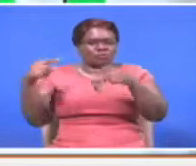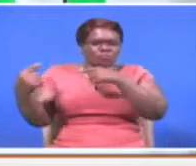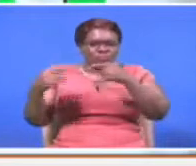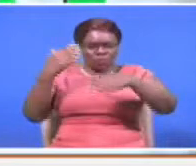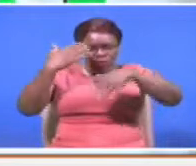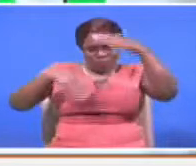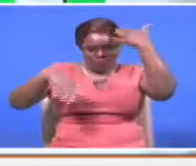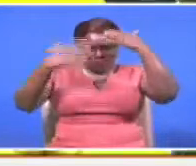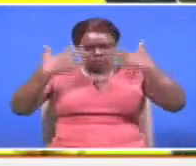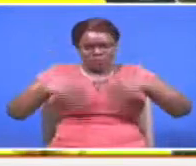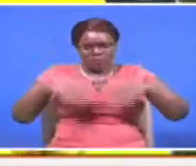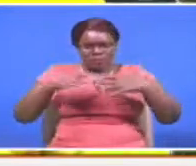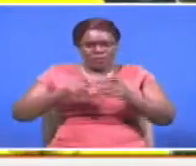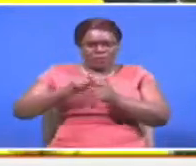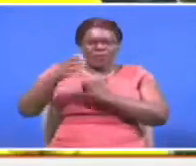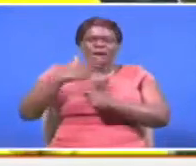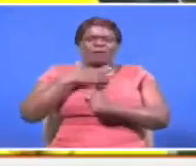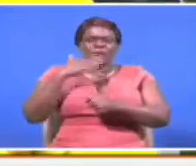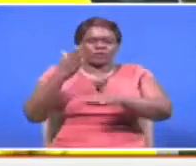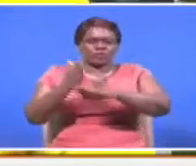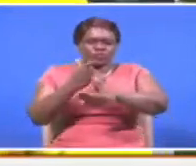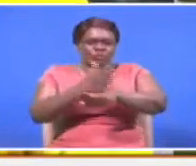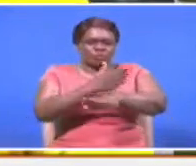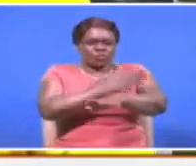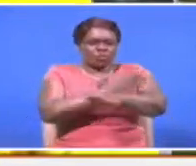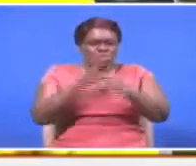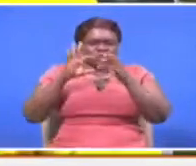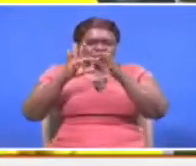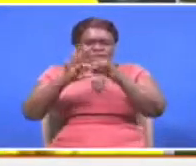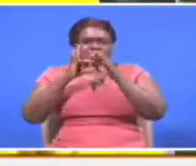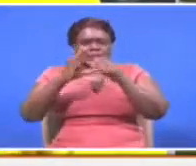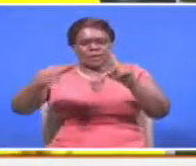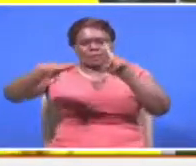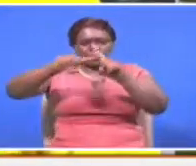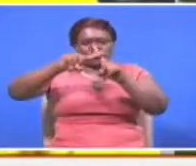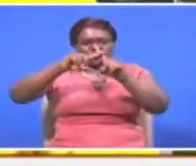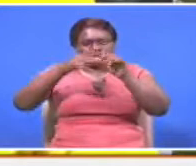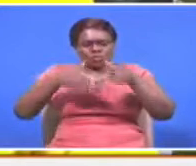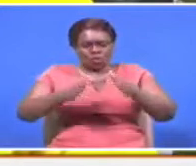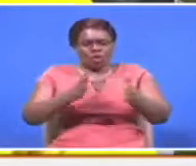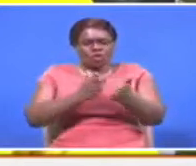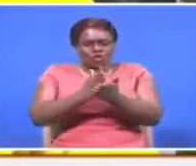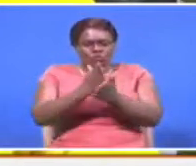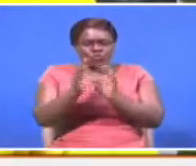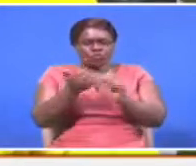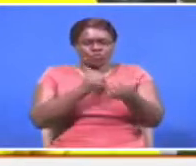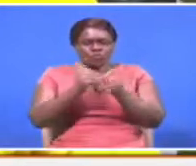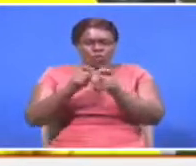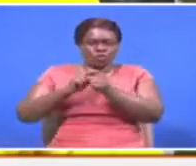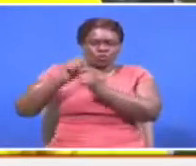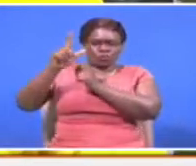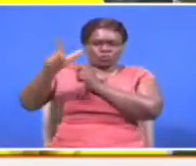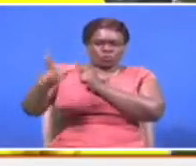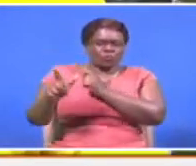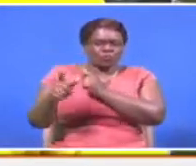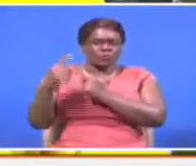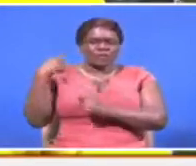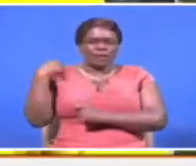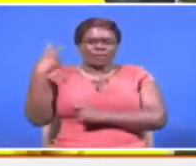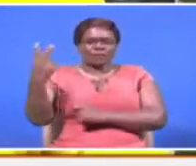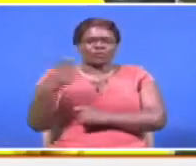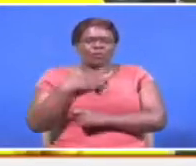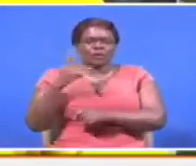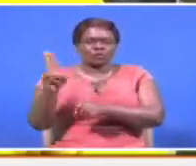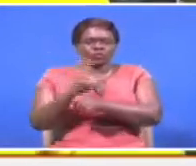professional archerists. I want to promote culture in a positive way through the sport, archery. Two, I want to